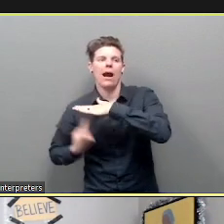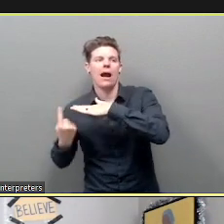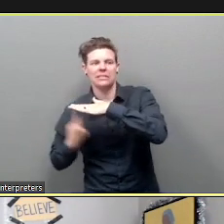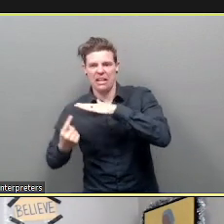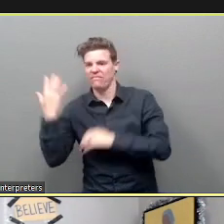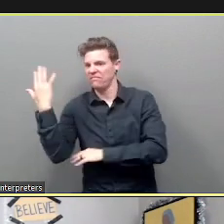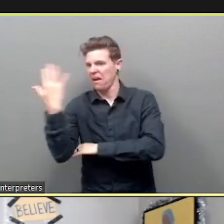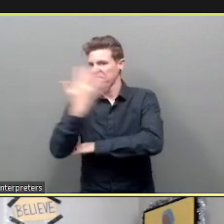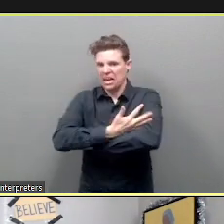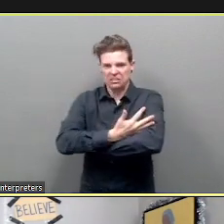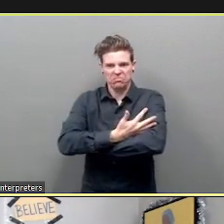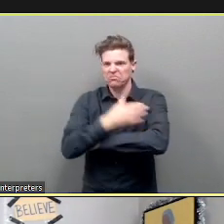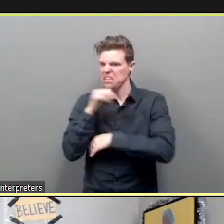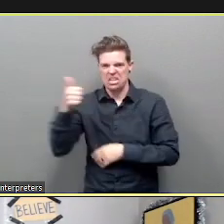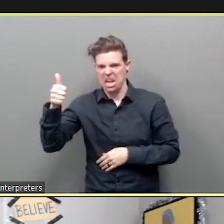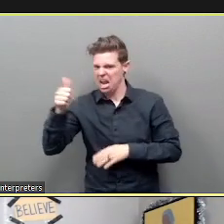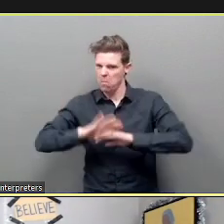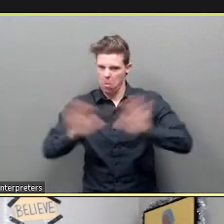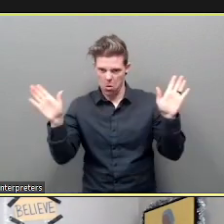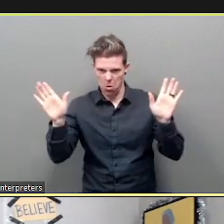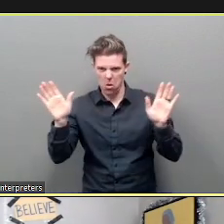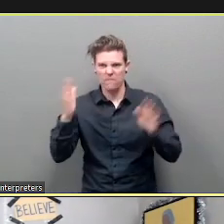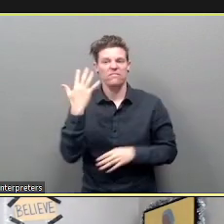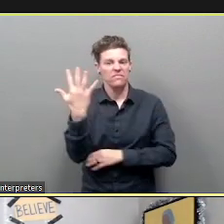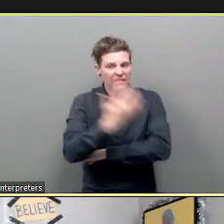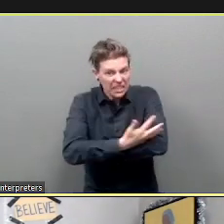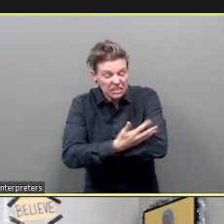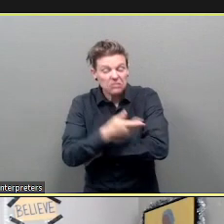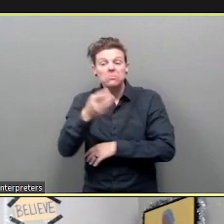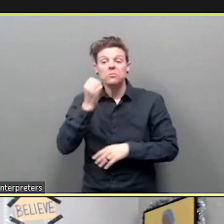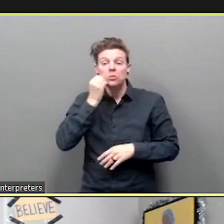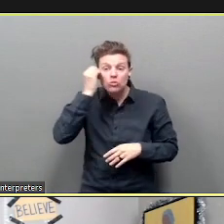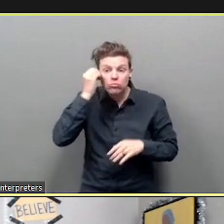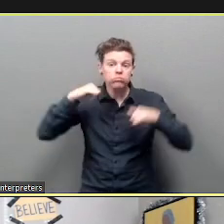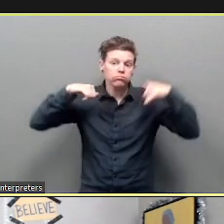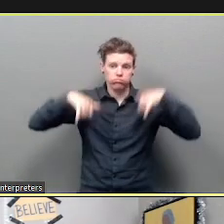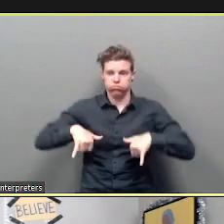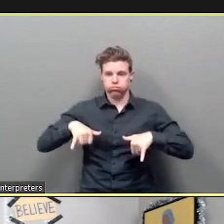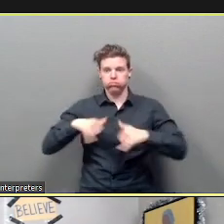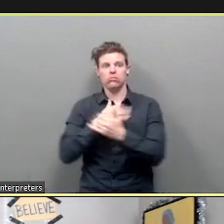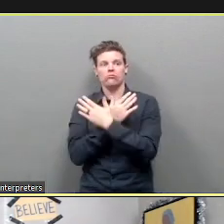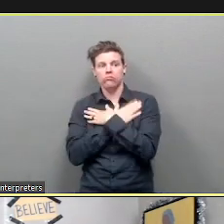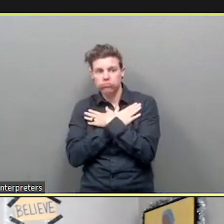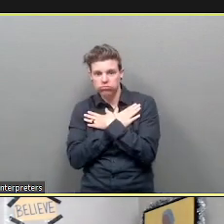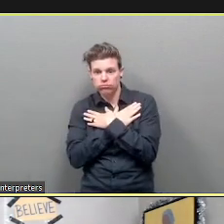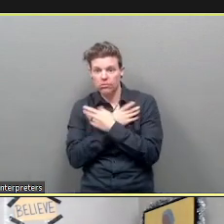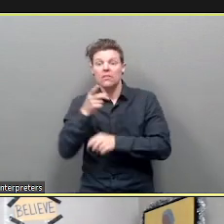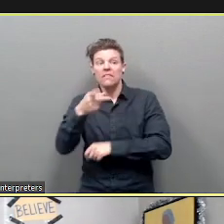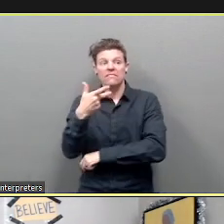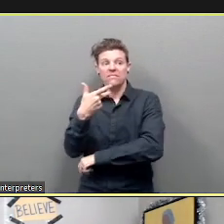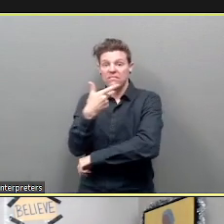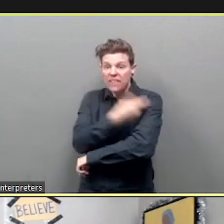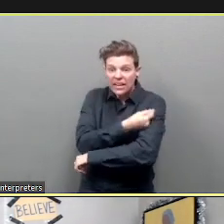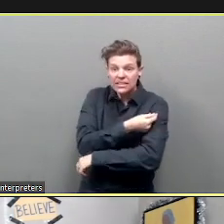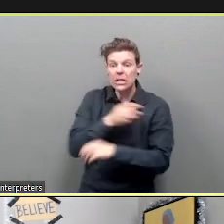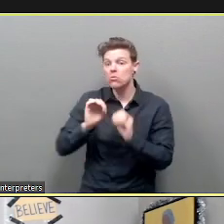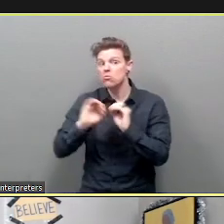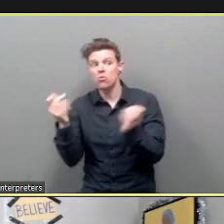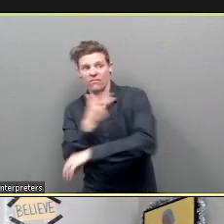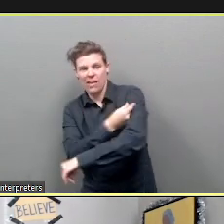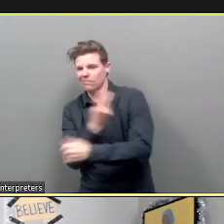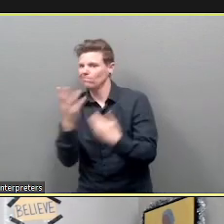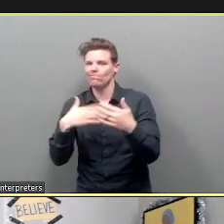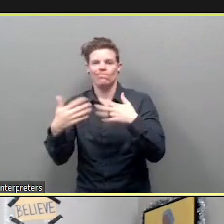you stay at home for 5 days, this applies to people who are both vaccinated and unvaccinated. And that's